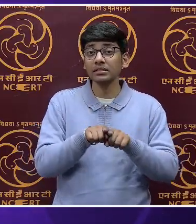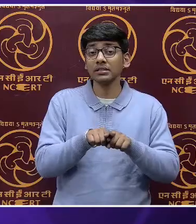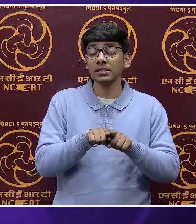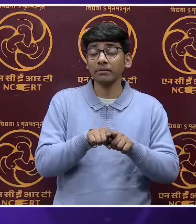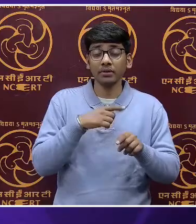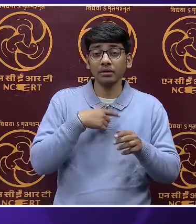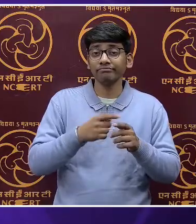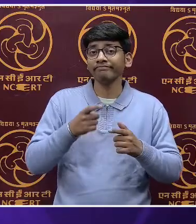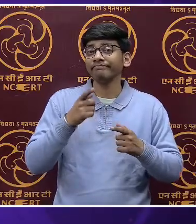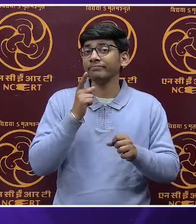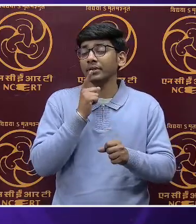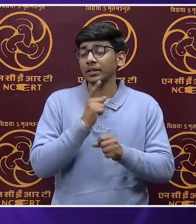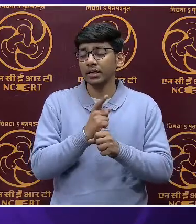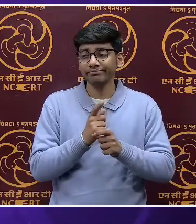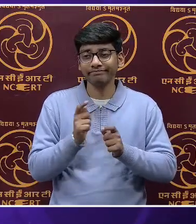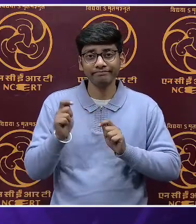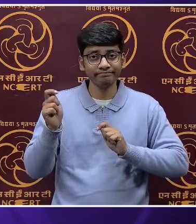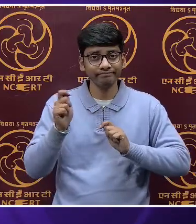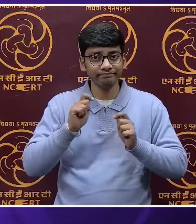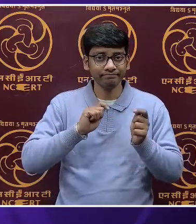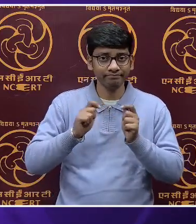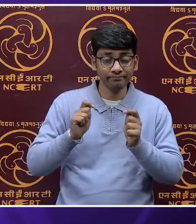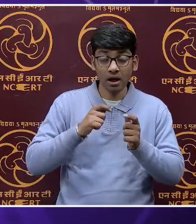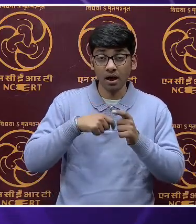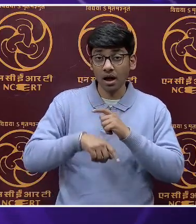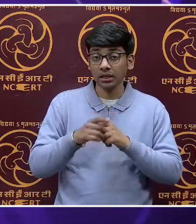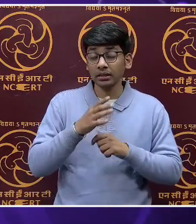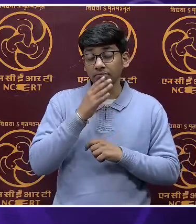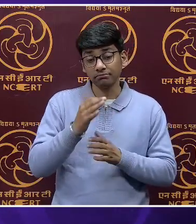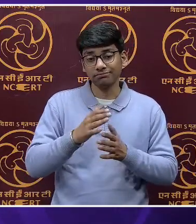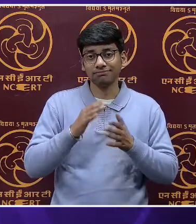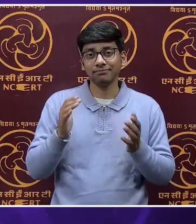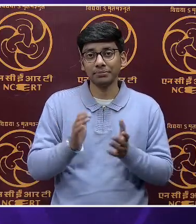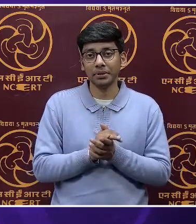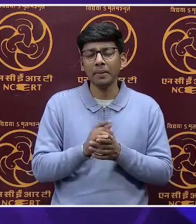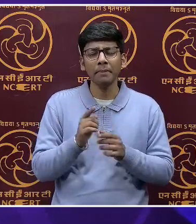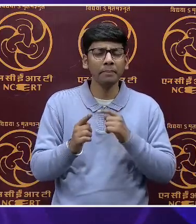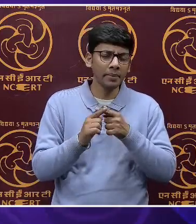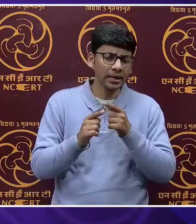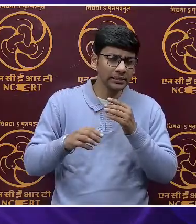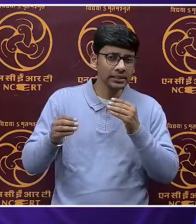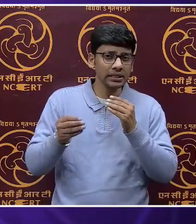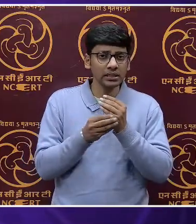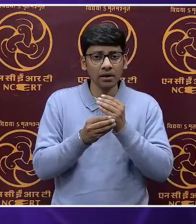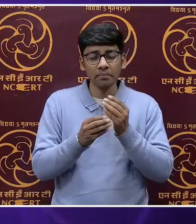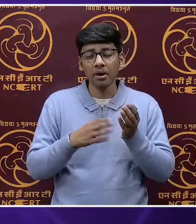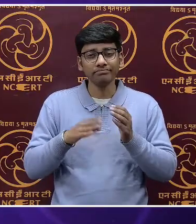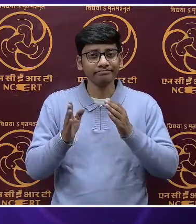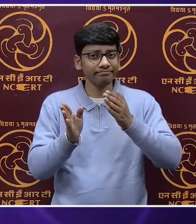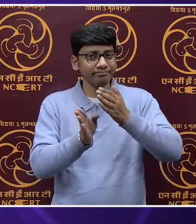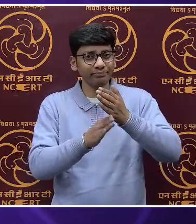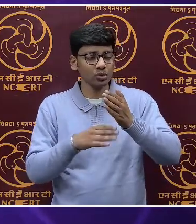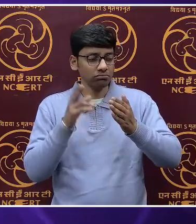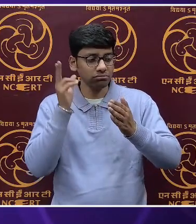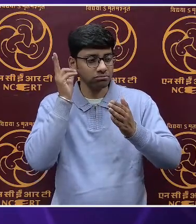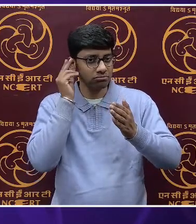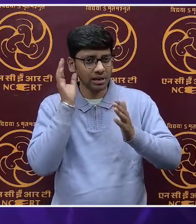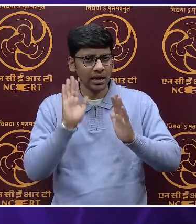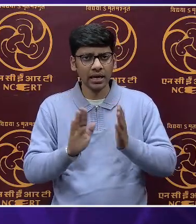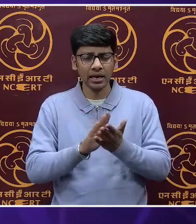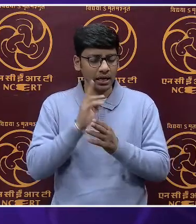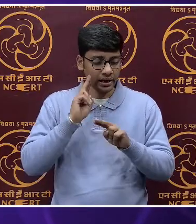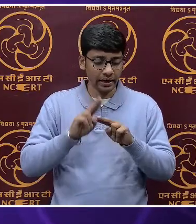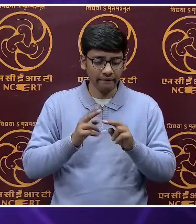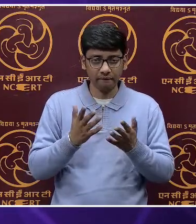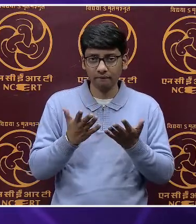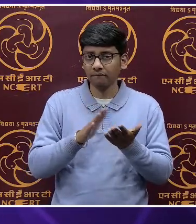role of teacher is. Now, also there's one more thing that, it's about the music, that you cannot hear the music, but you can feel it. And sometimes,